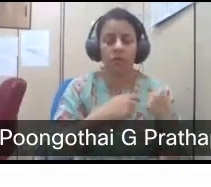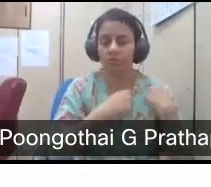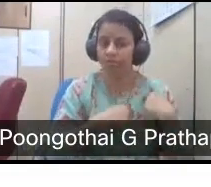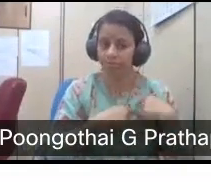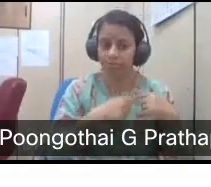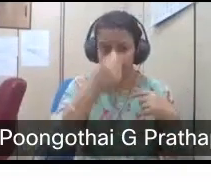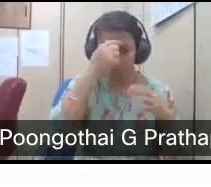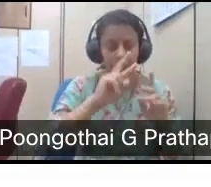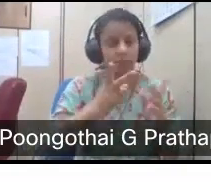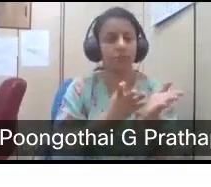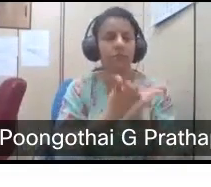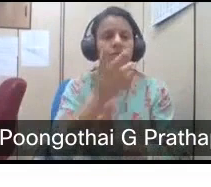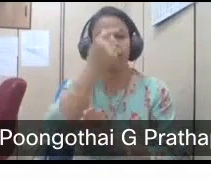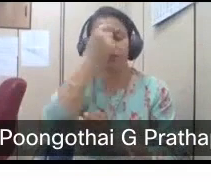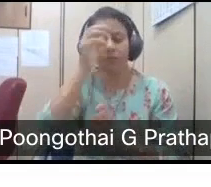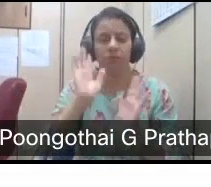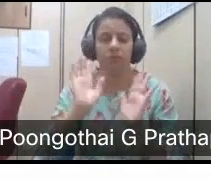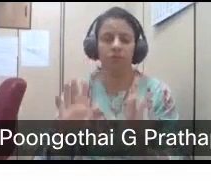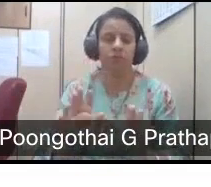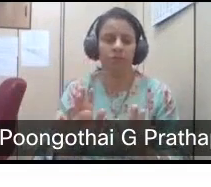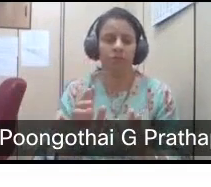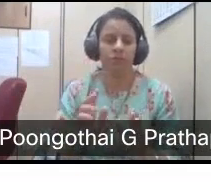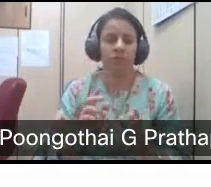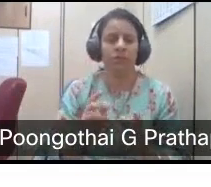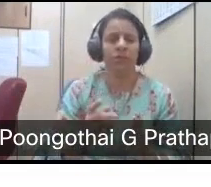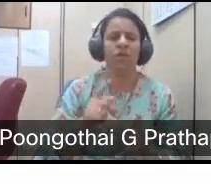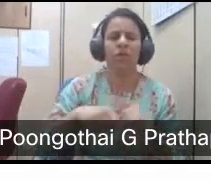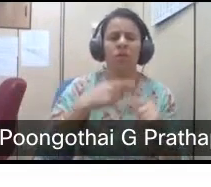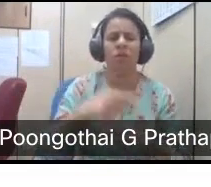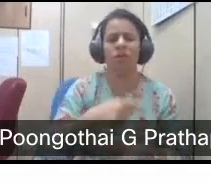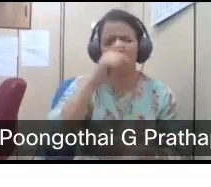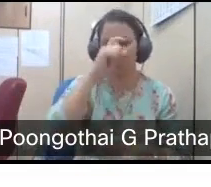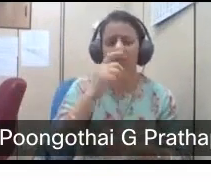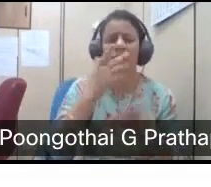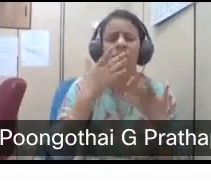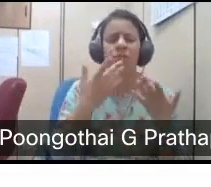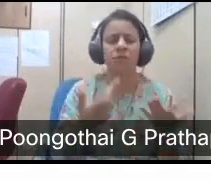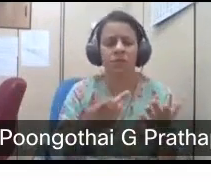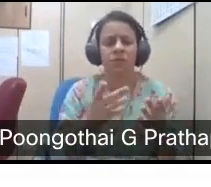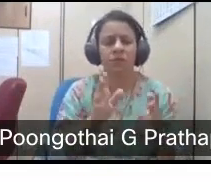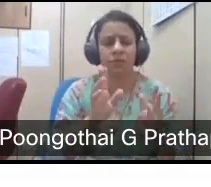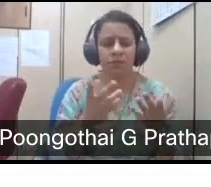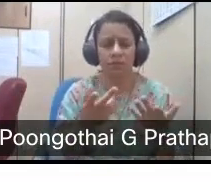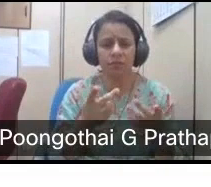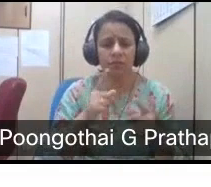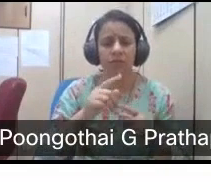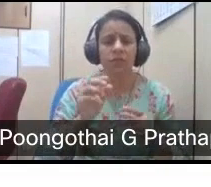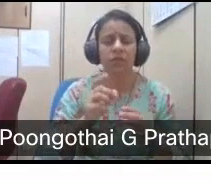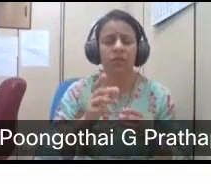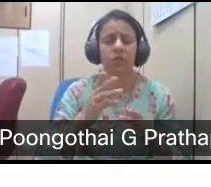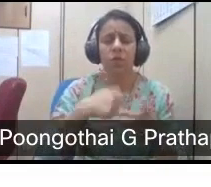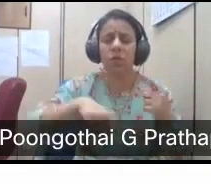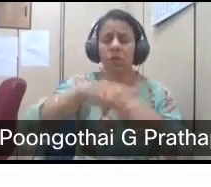blew, no, always there is no heart defect, because upper respiratory airway issues may also called, cause